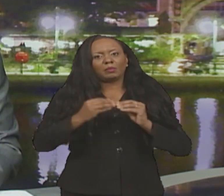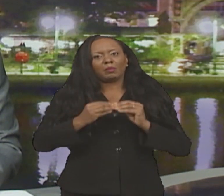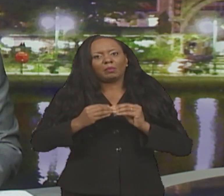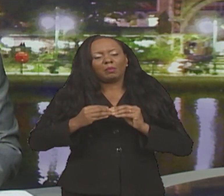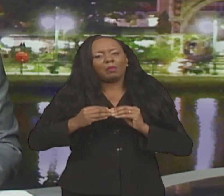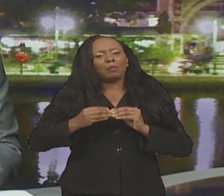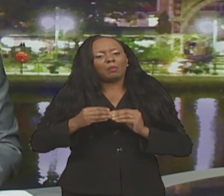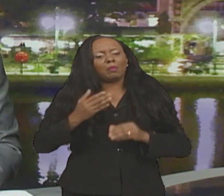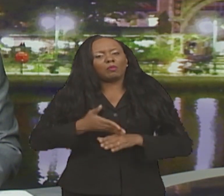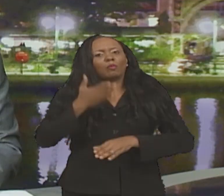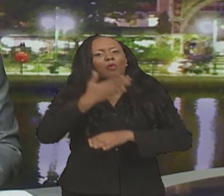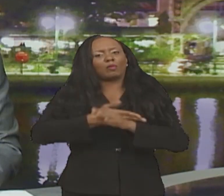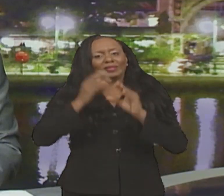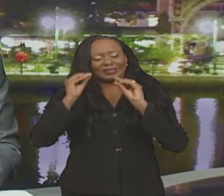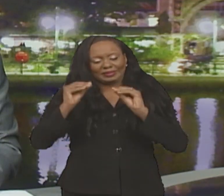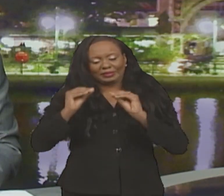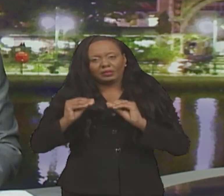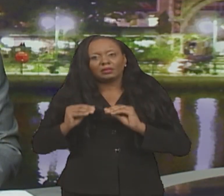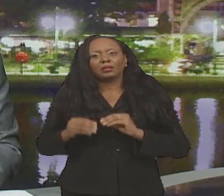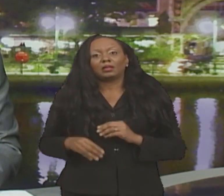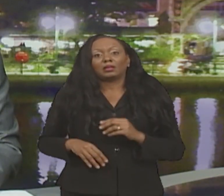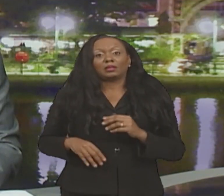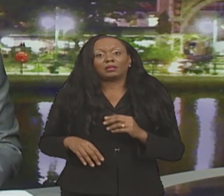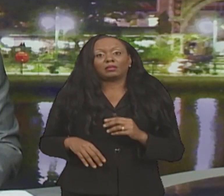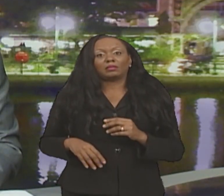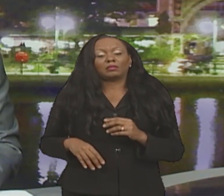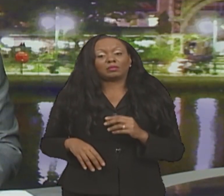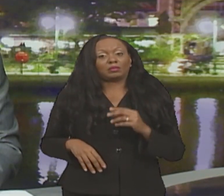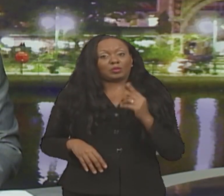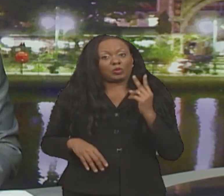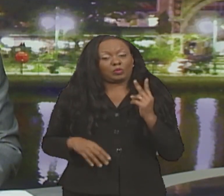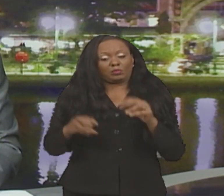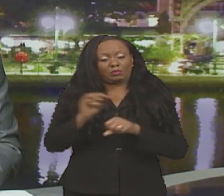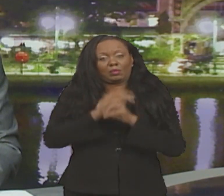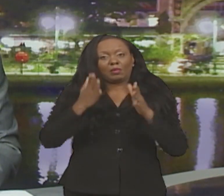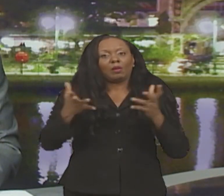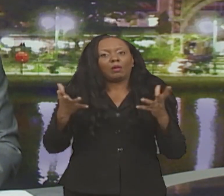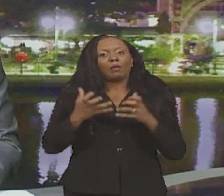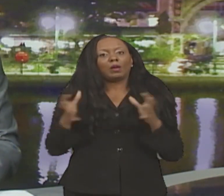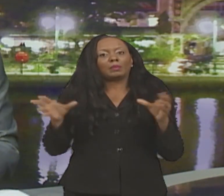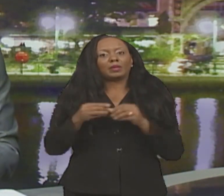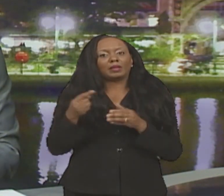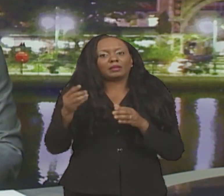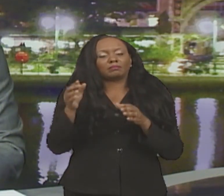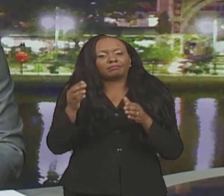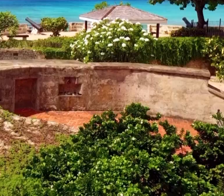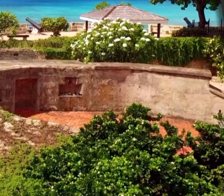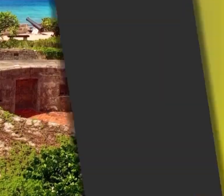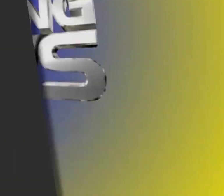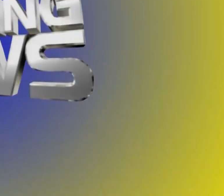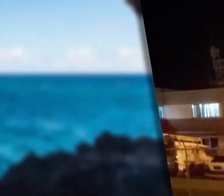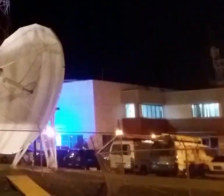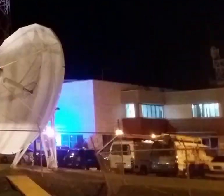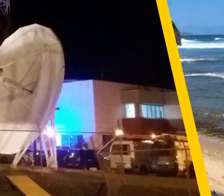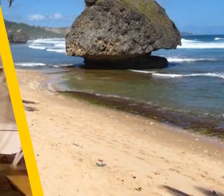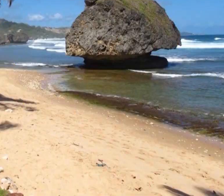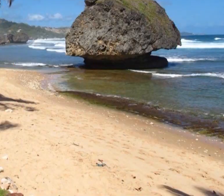teaching. The two ministers have committed to meeting again as they look ahead to better cooperation and collaboration.